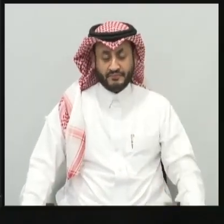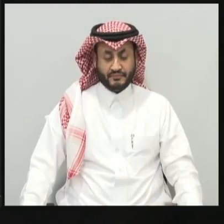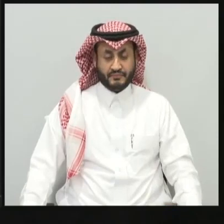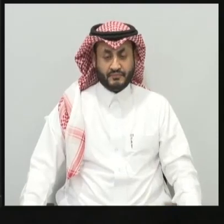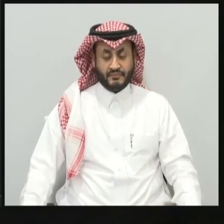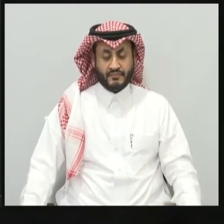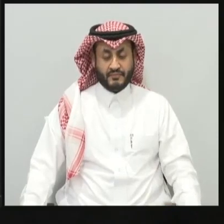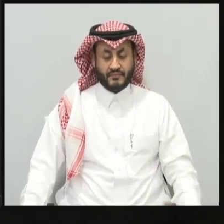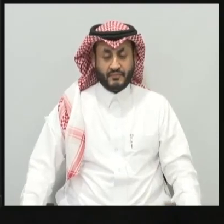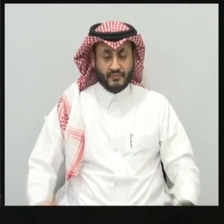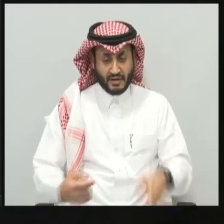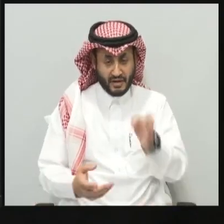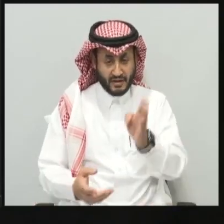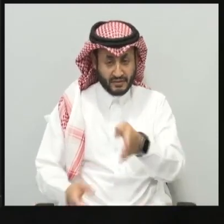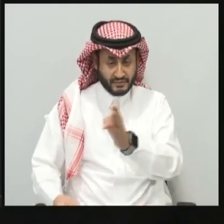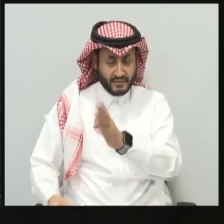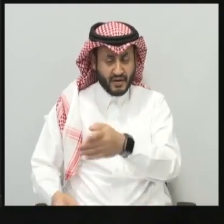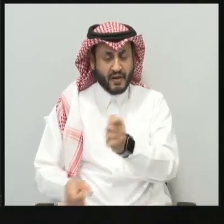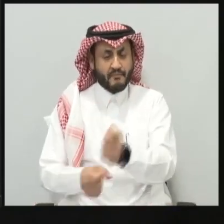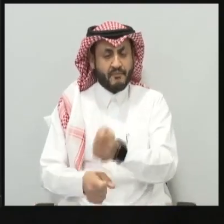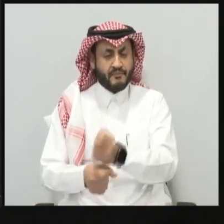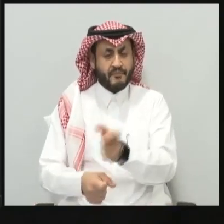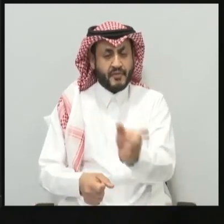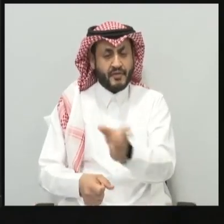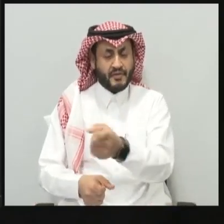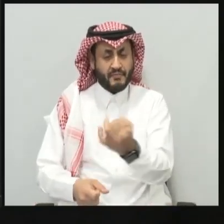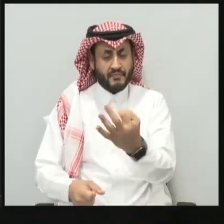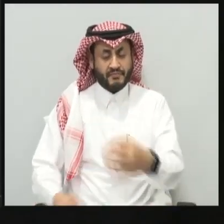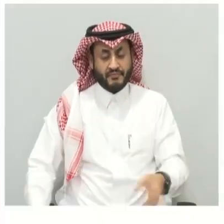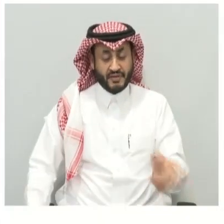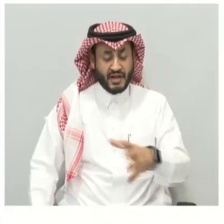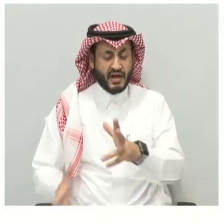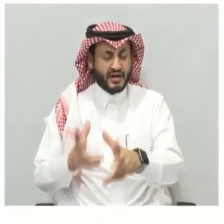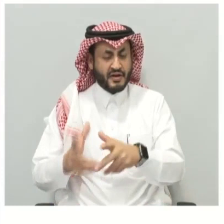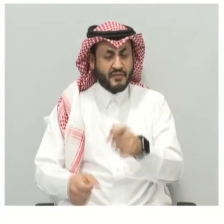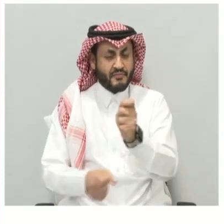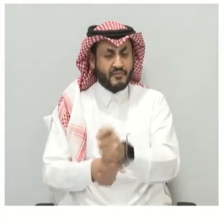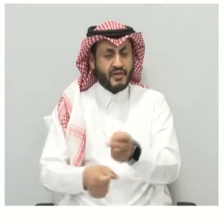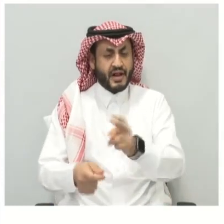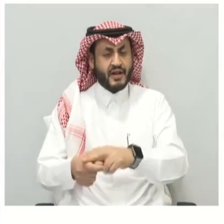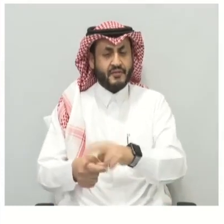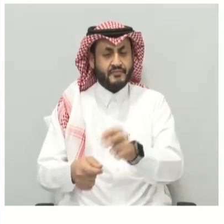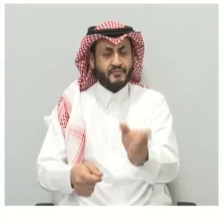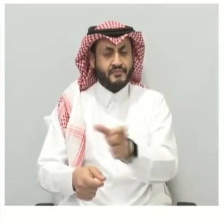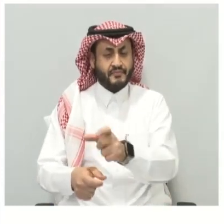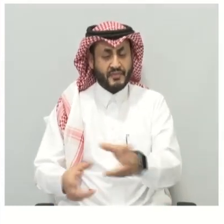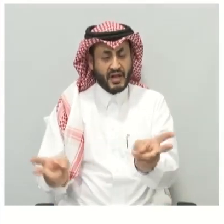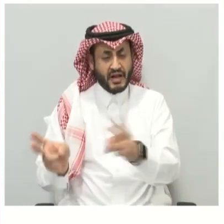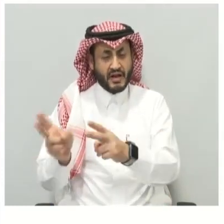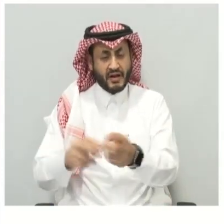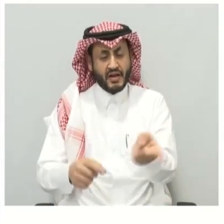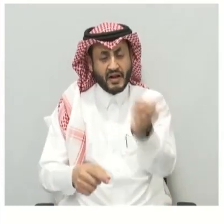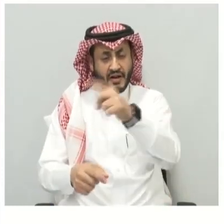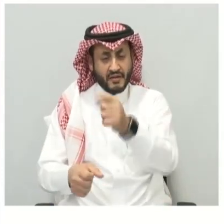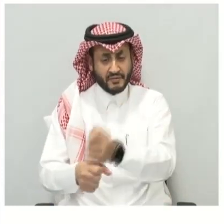able to list a number of jobs and also to describe job activity and discuss future